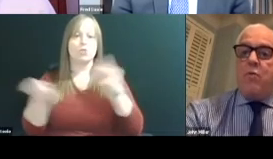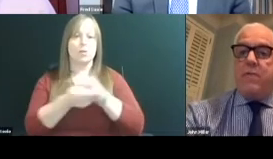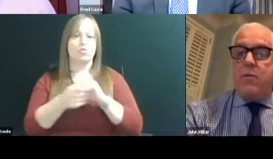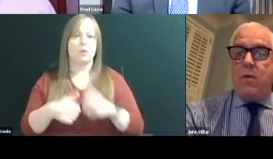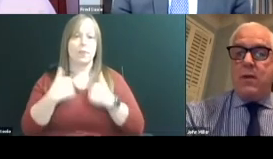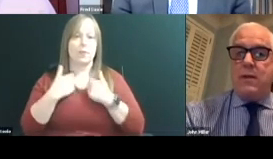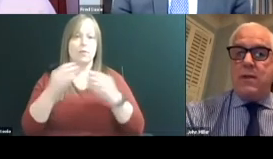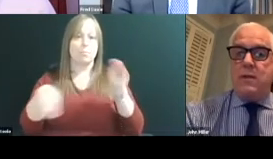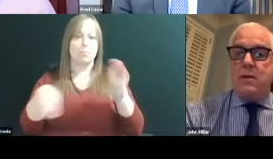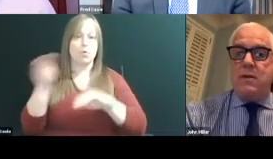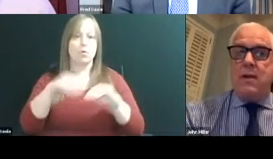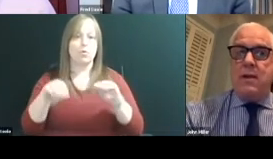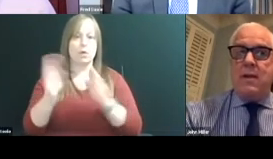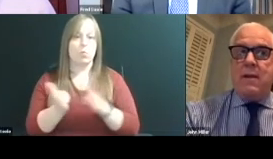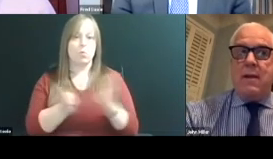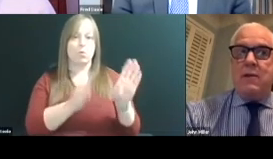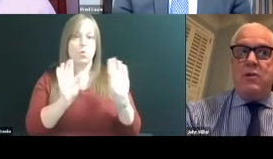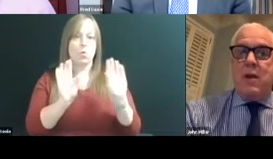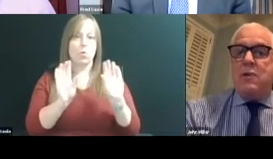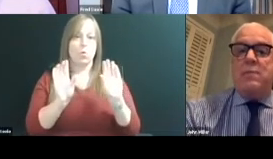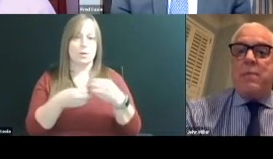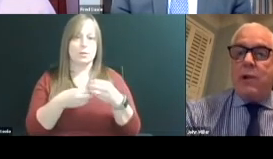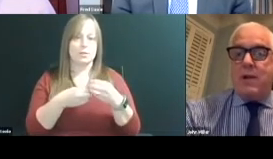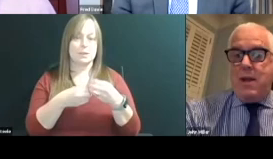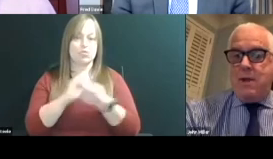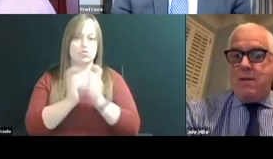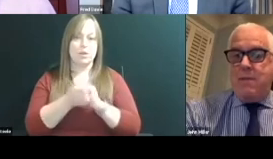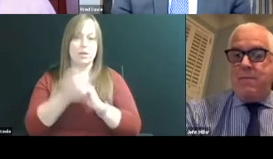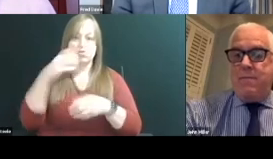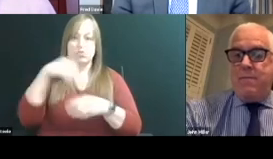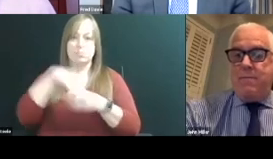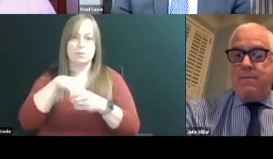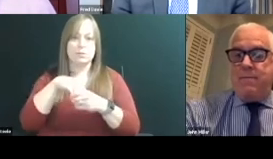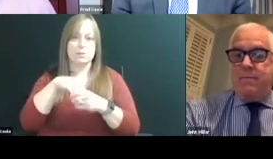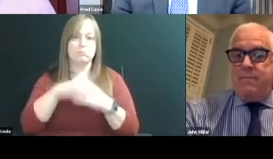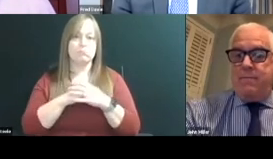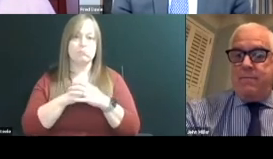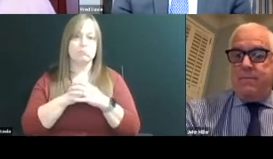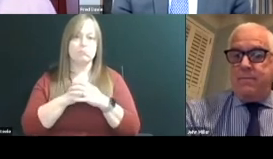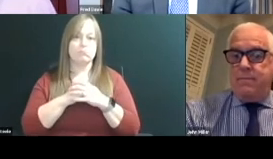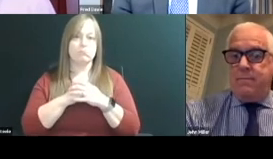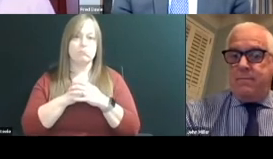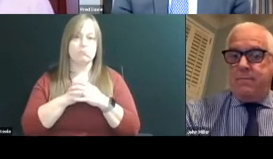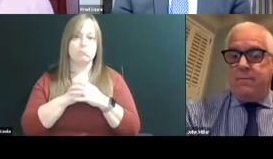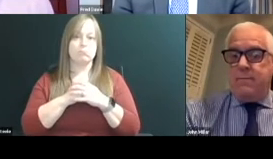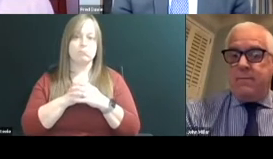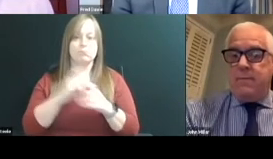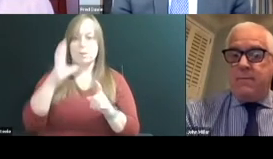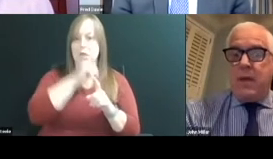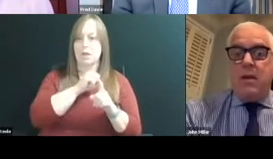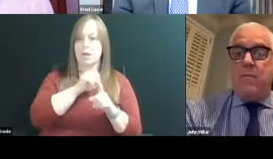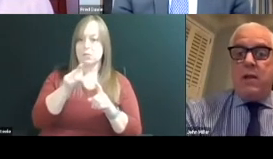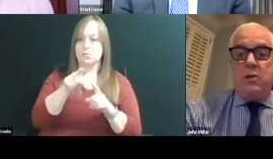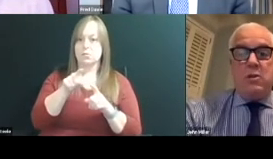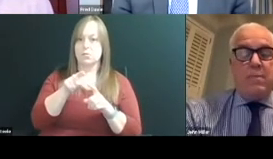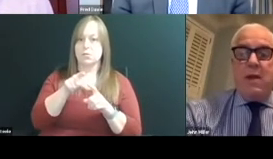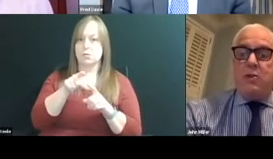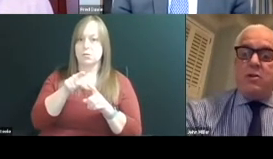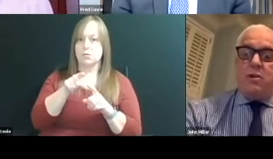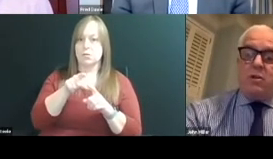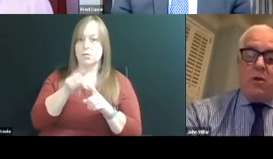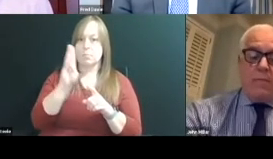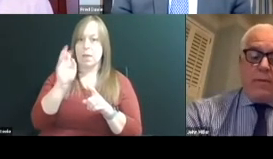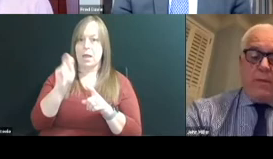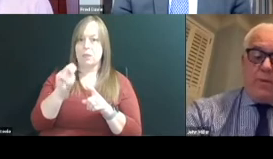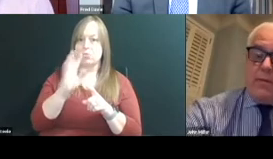living, moving organization, and change is built in. Now, I guess the one of the key. And I mean, just Ben,